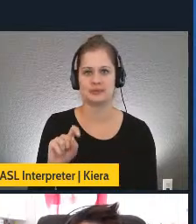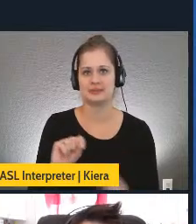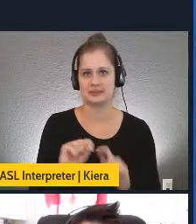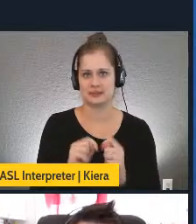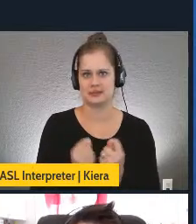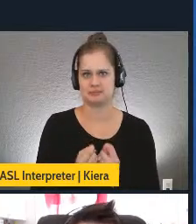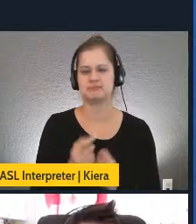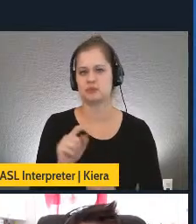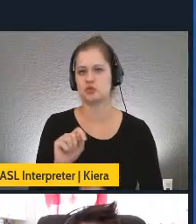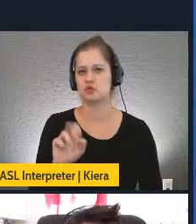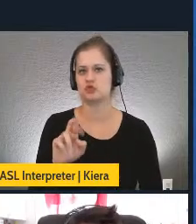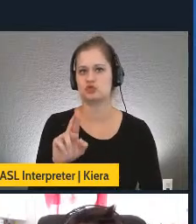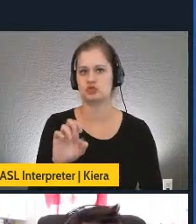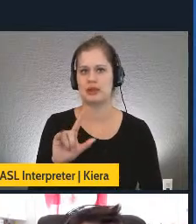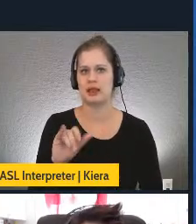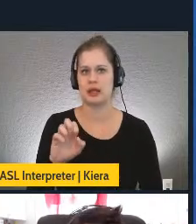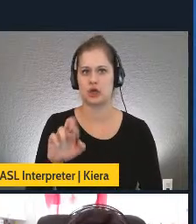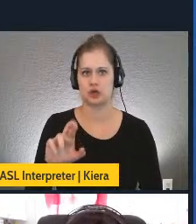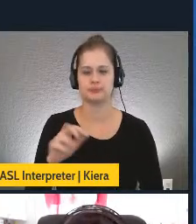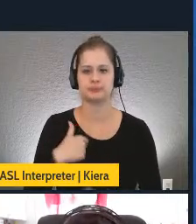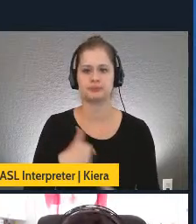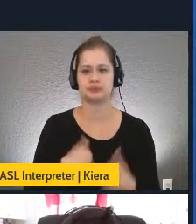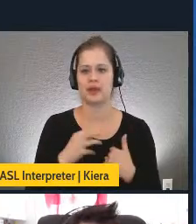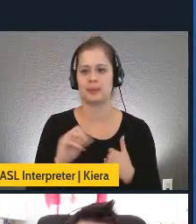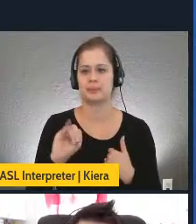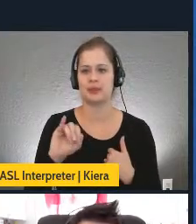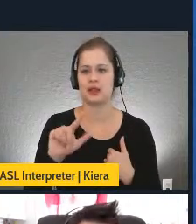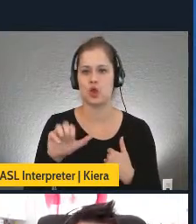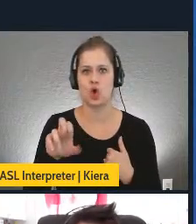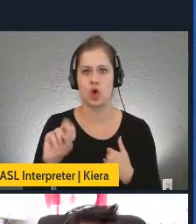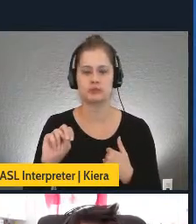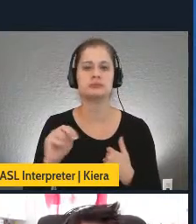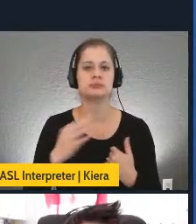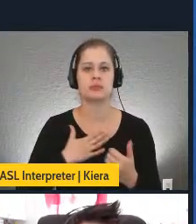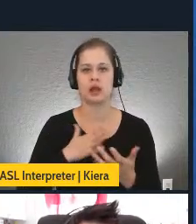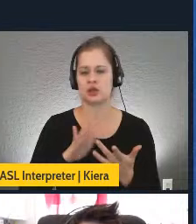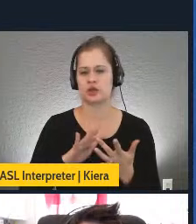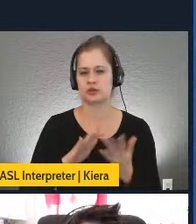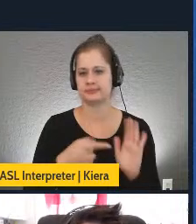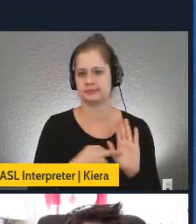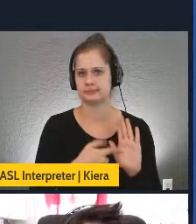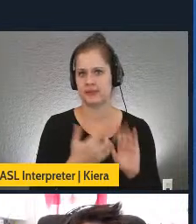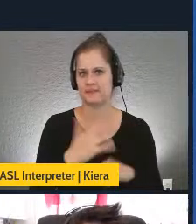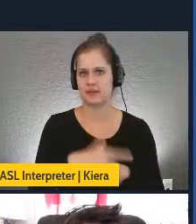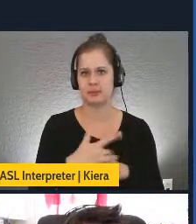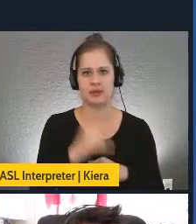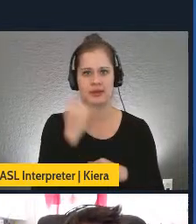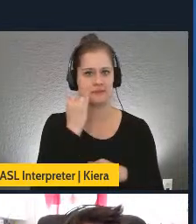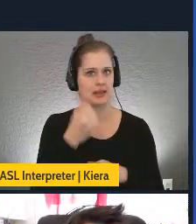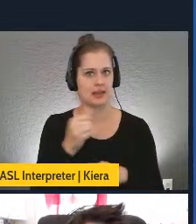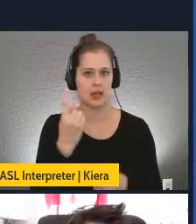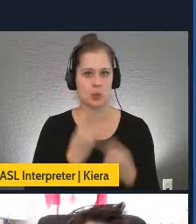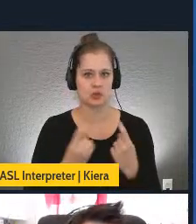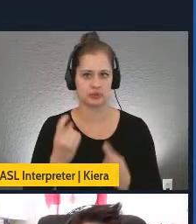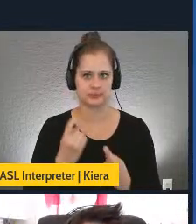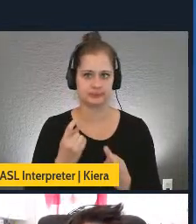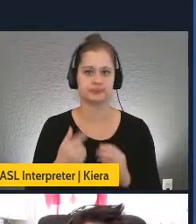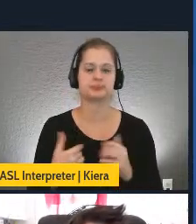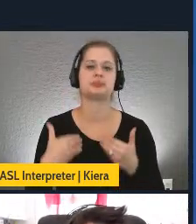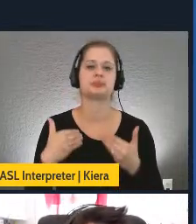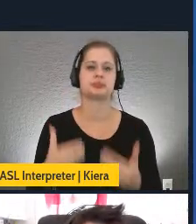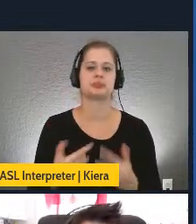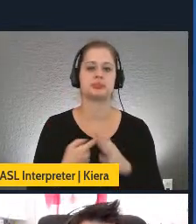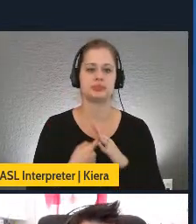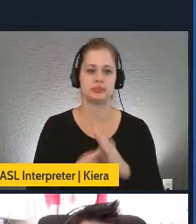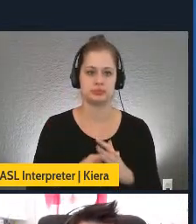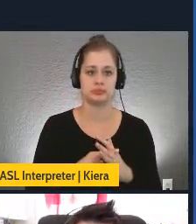I'm based in Milan, and these are my contacts in case you have any questions after the talk. So let's go.